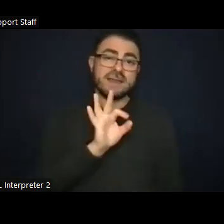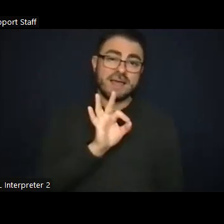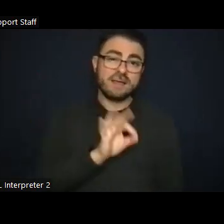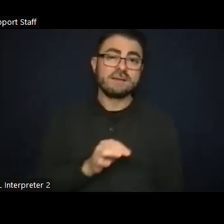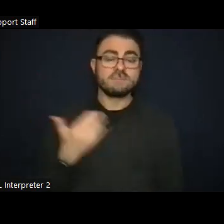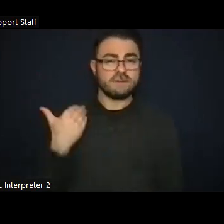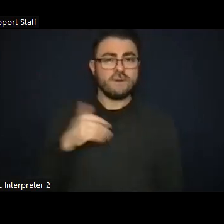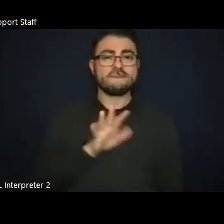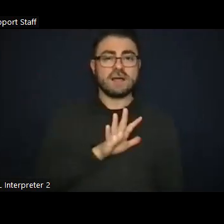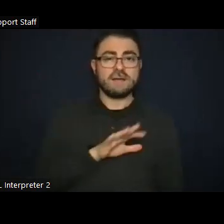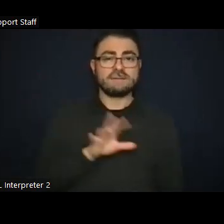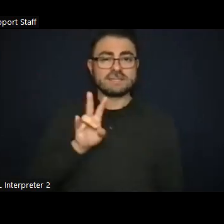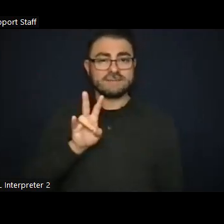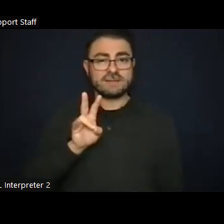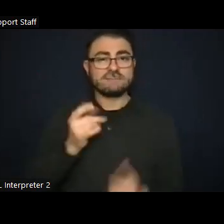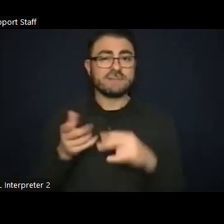at the police review board.